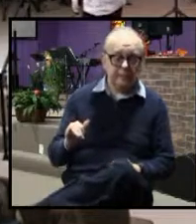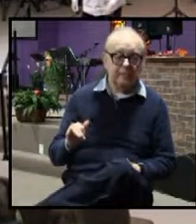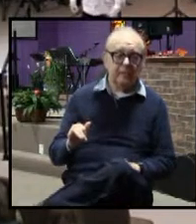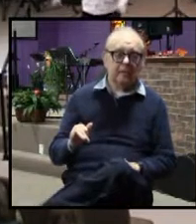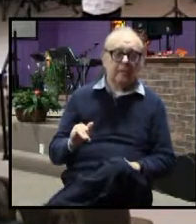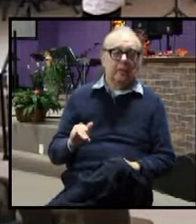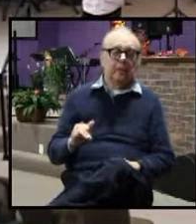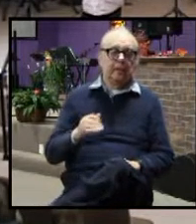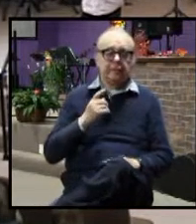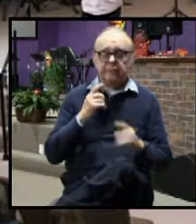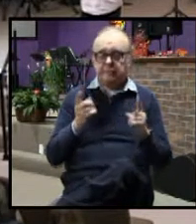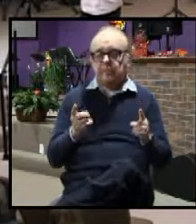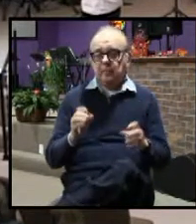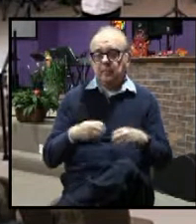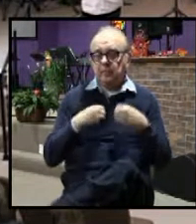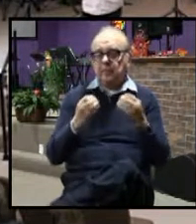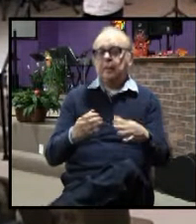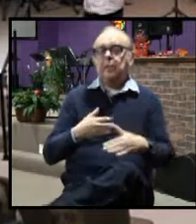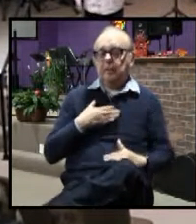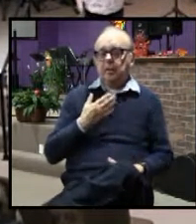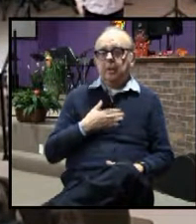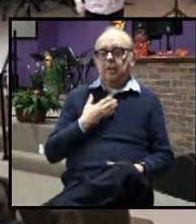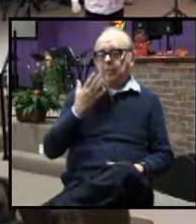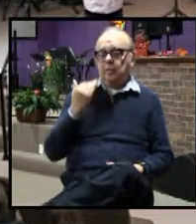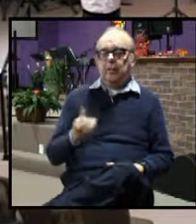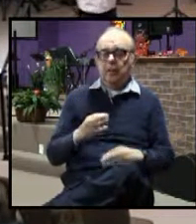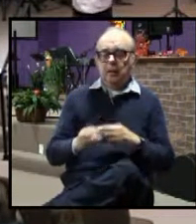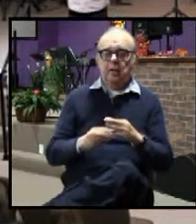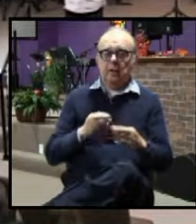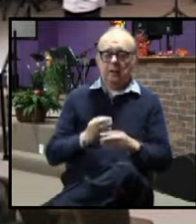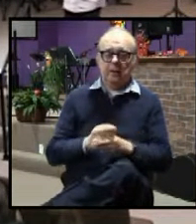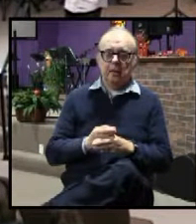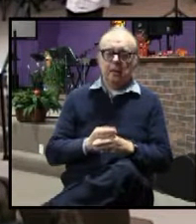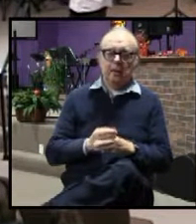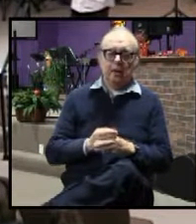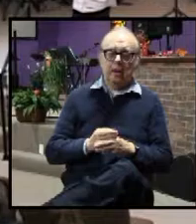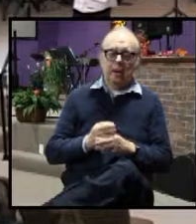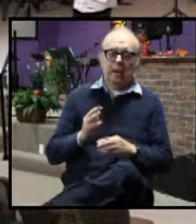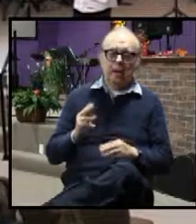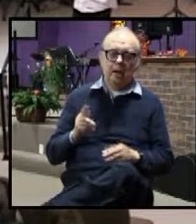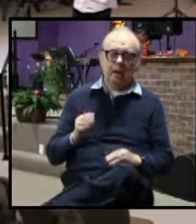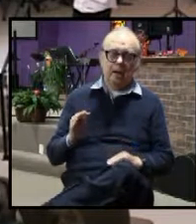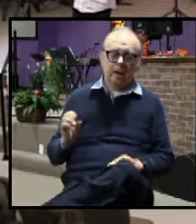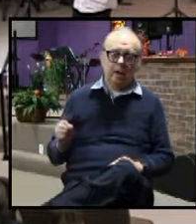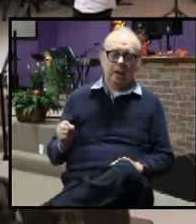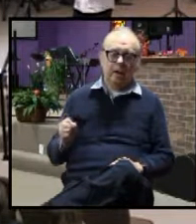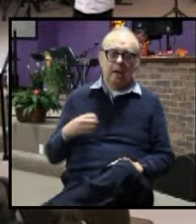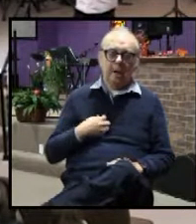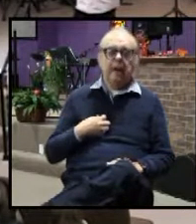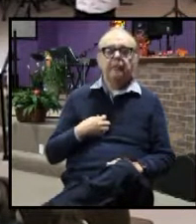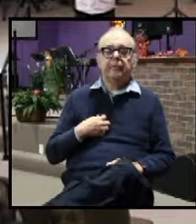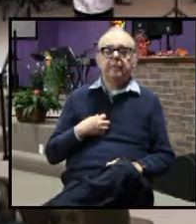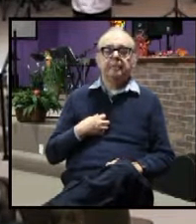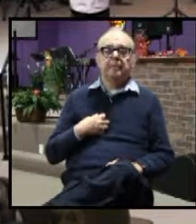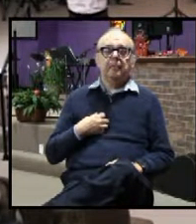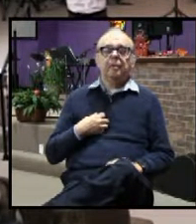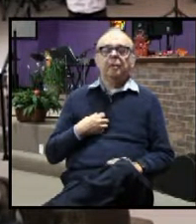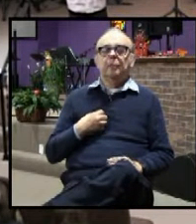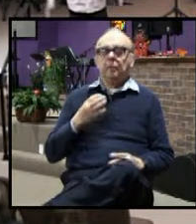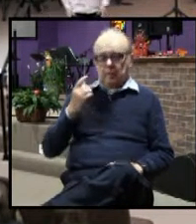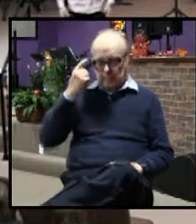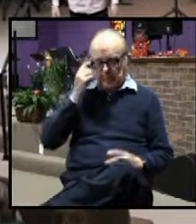Okay? So if success gives you happiness, then why in the world was Miley Cyrus having a meltdown when Donald